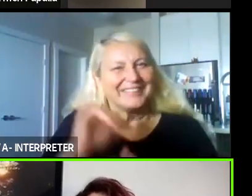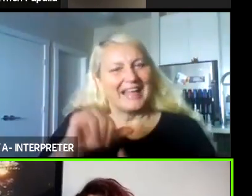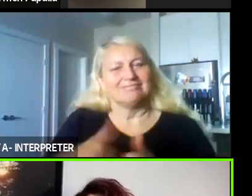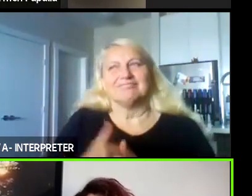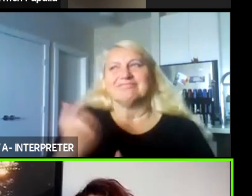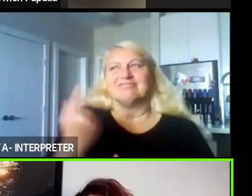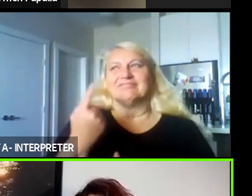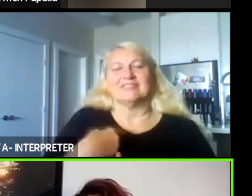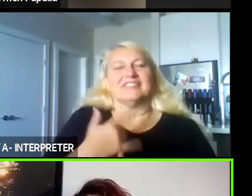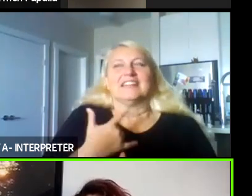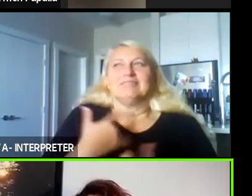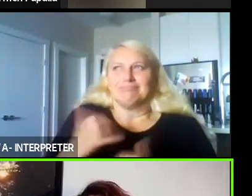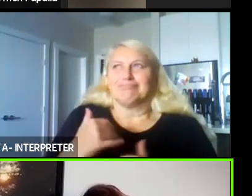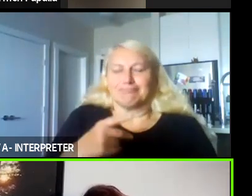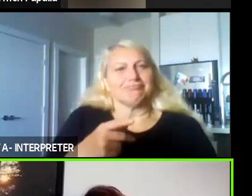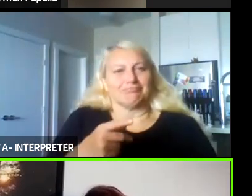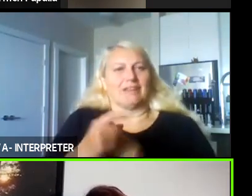for me.